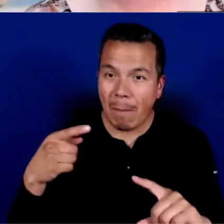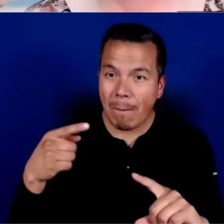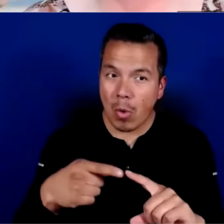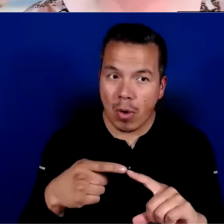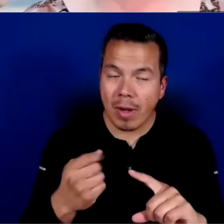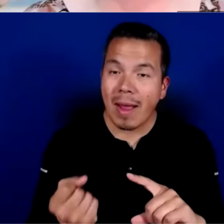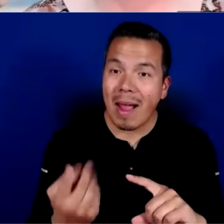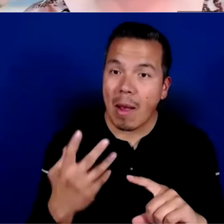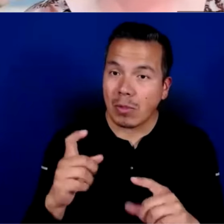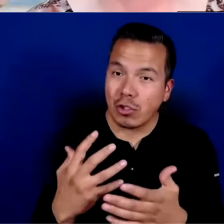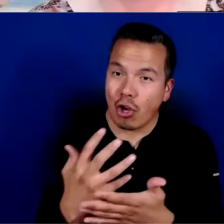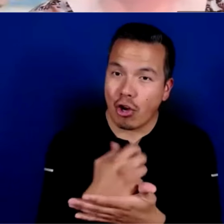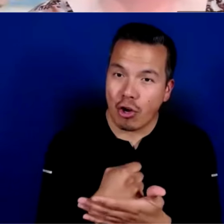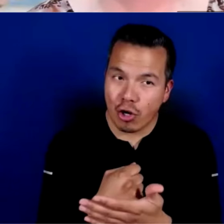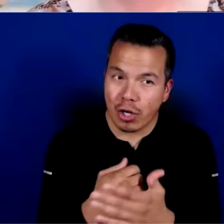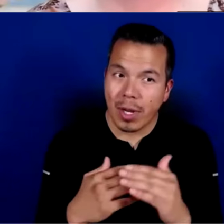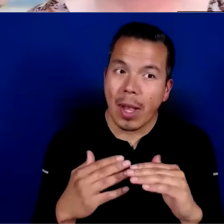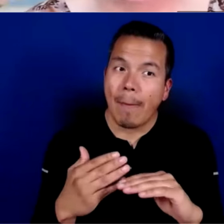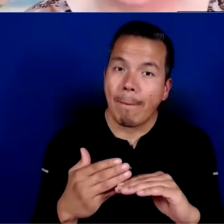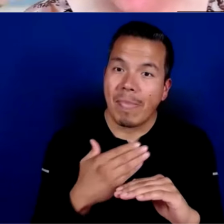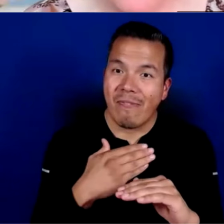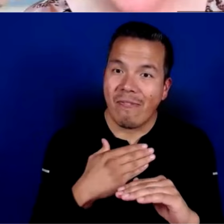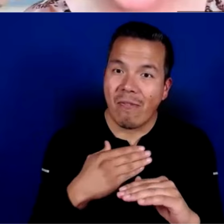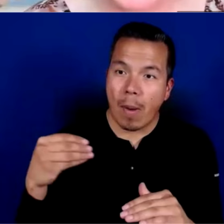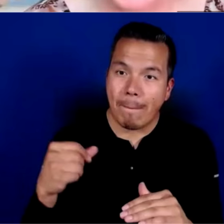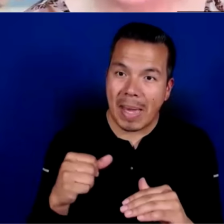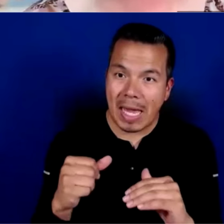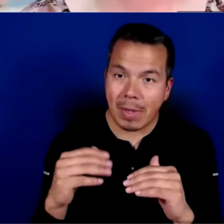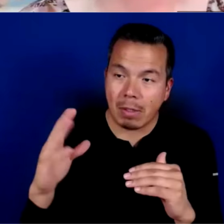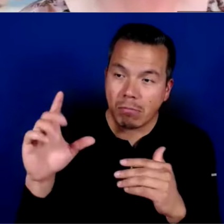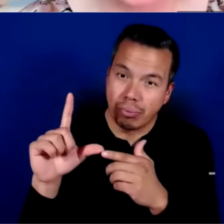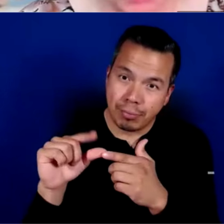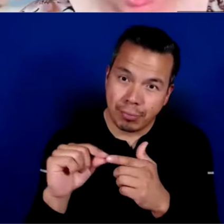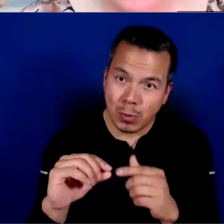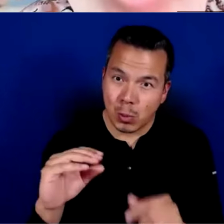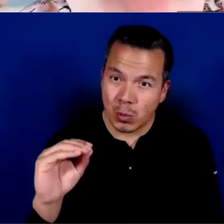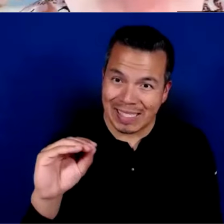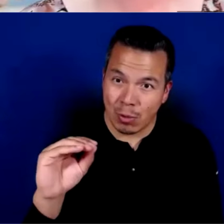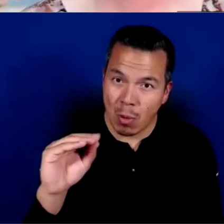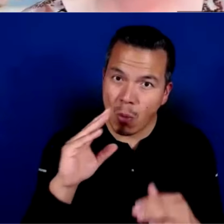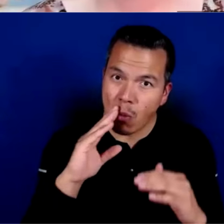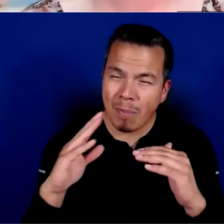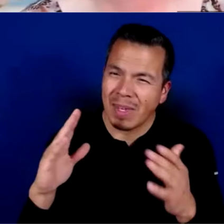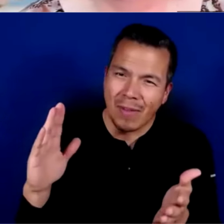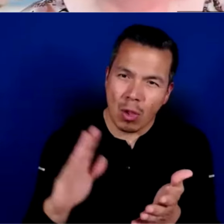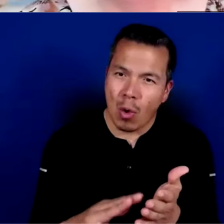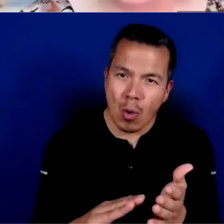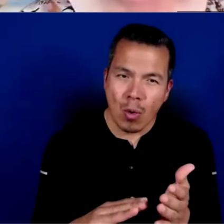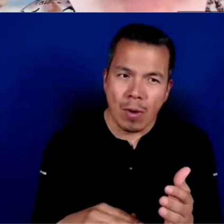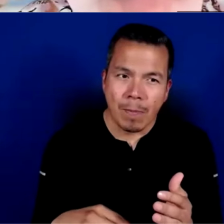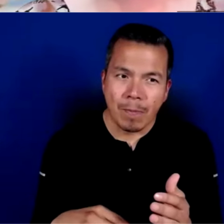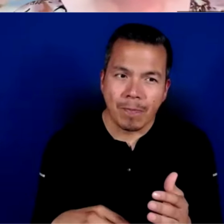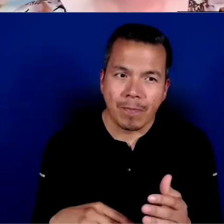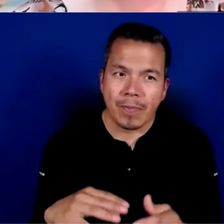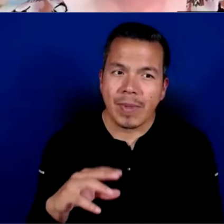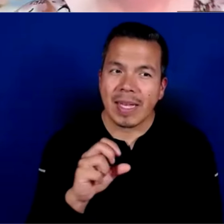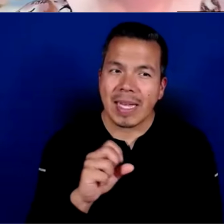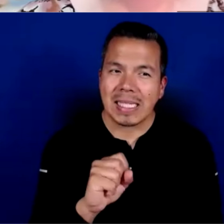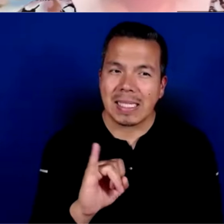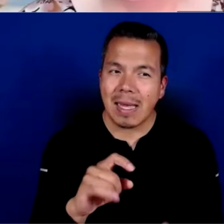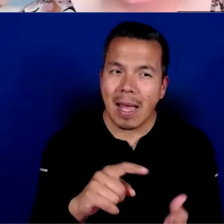they need to earn and before their payment reduces to zero for SSI, is going to be lower. So they're going to have that SSI